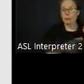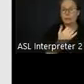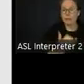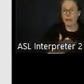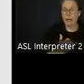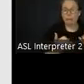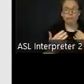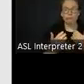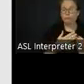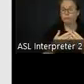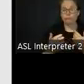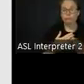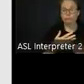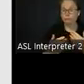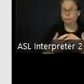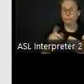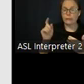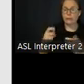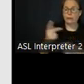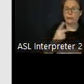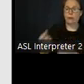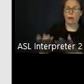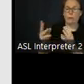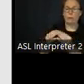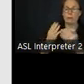it may not work out so nice. So that's it. Thank you.